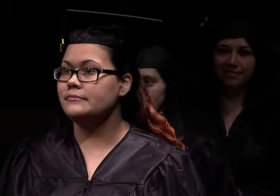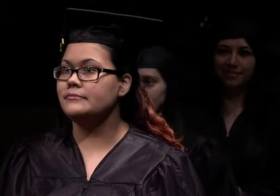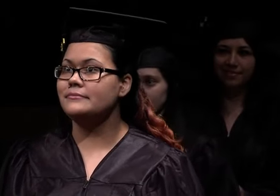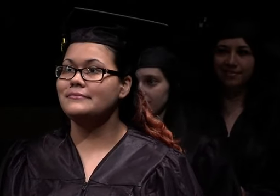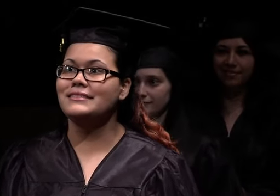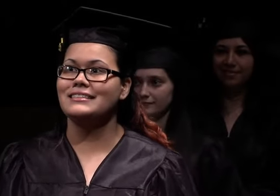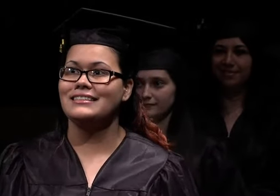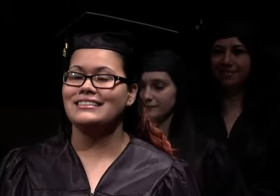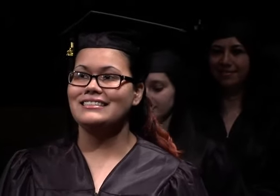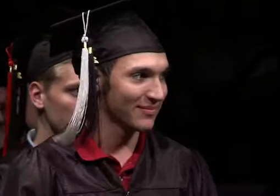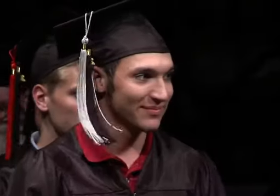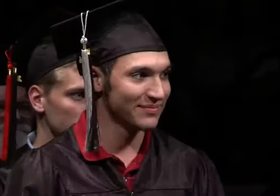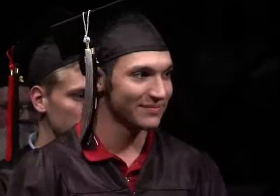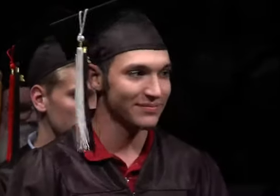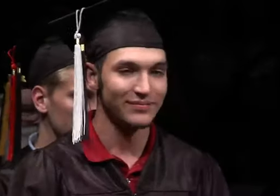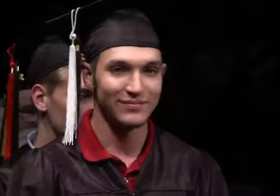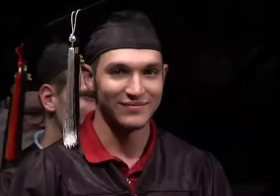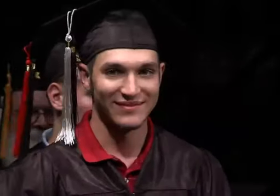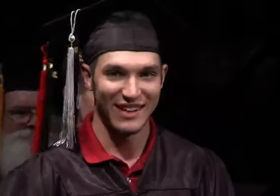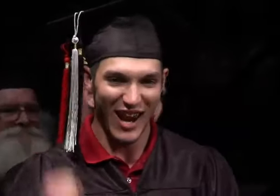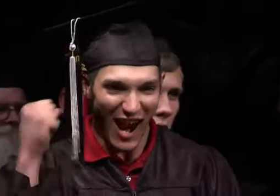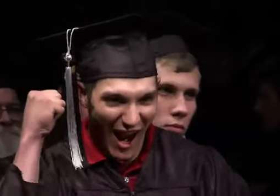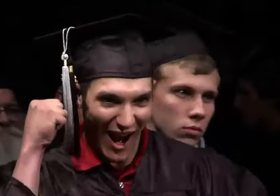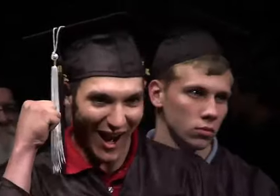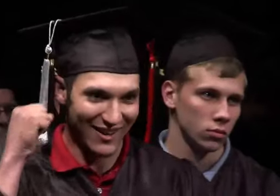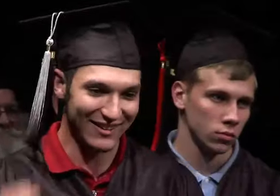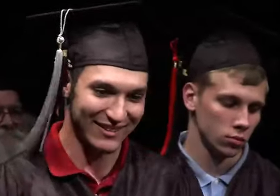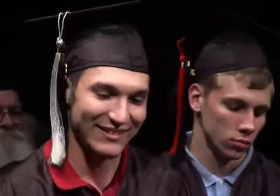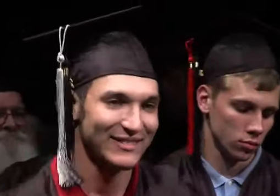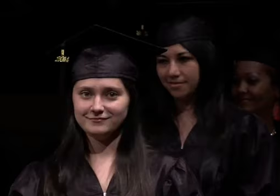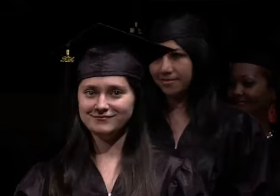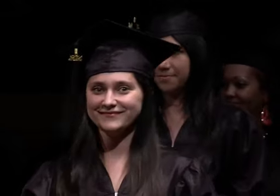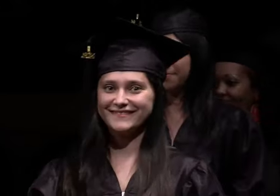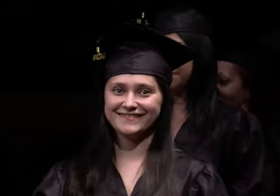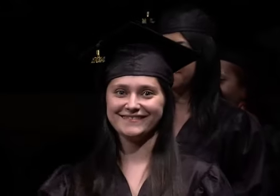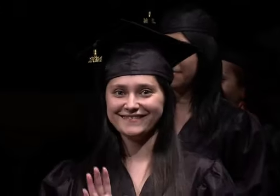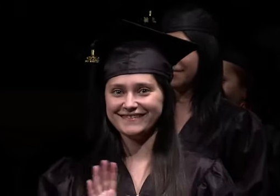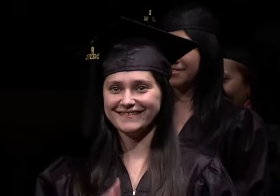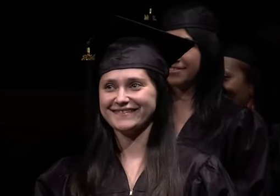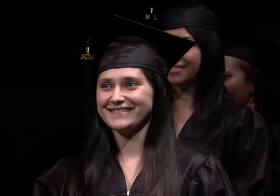Stephanie Nieves. Nathan Bolduck.